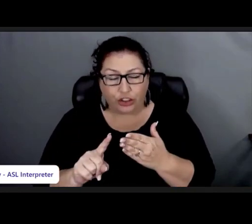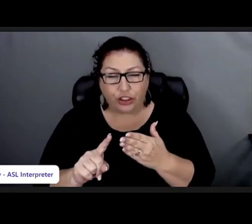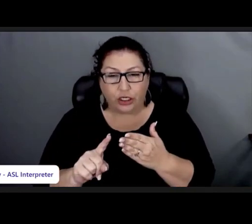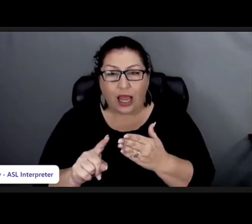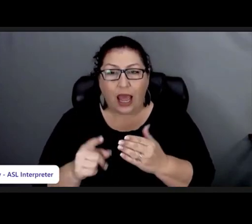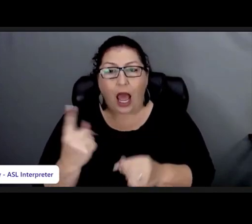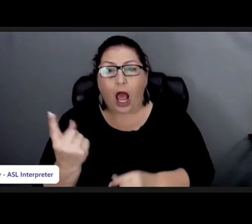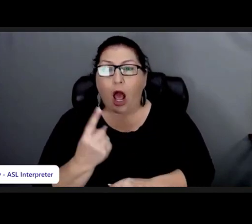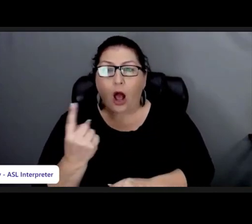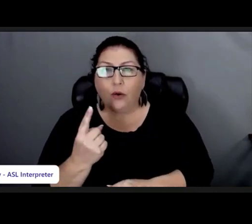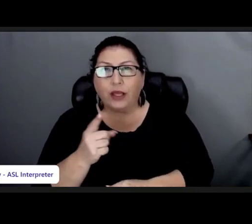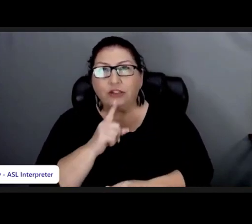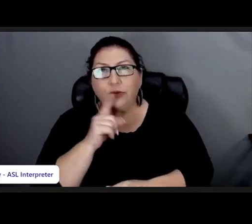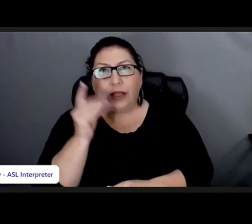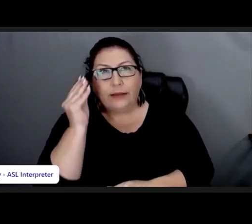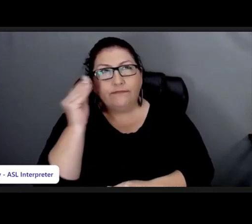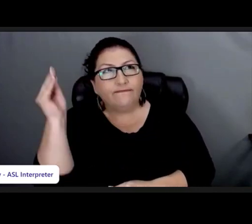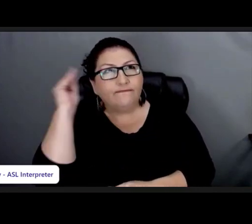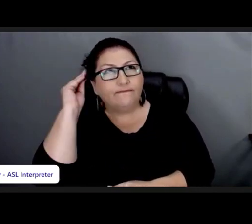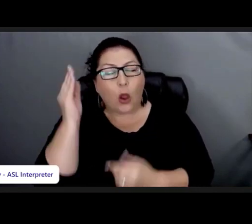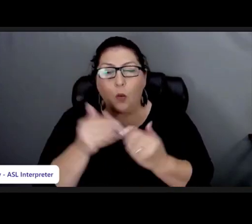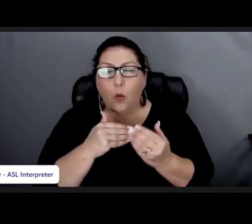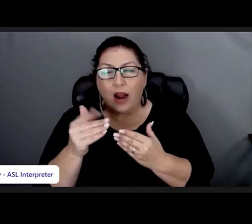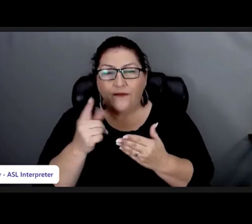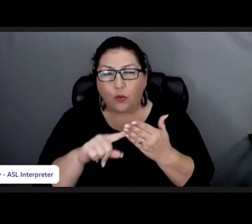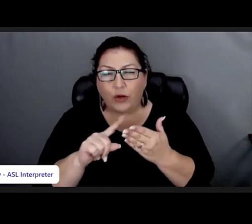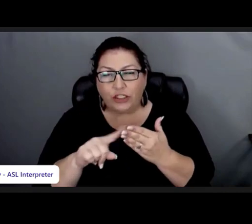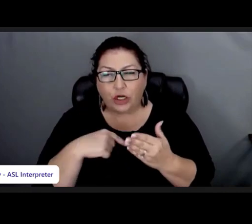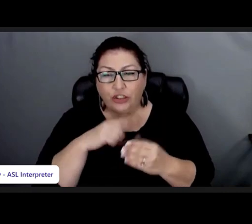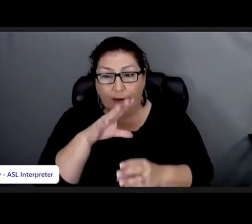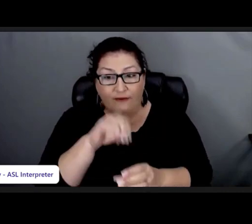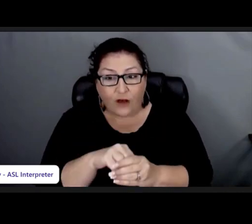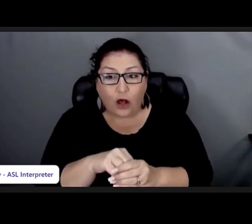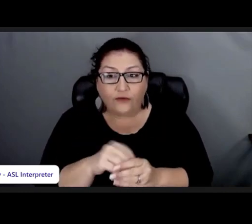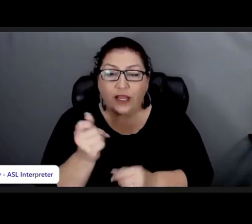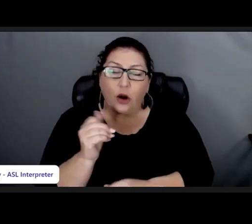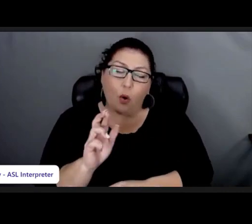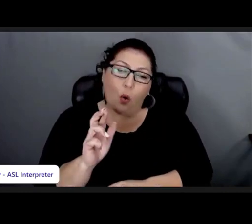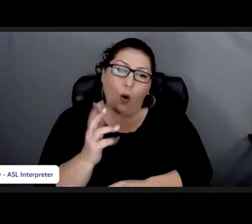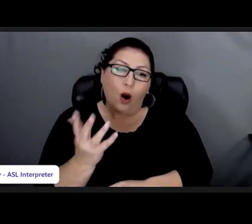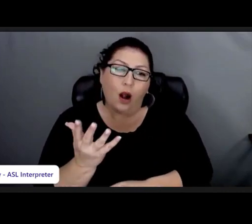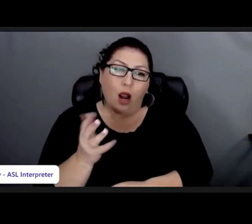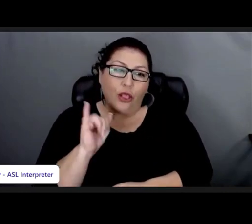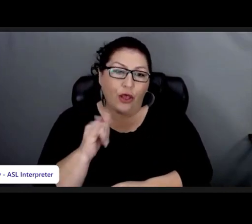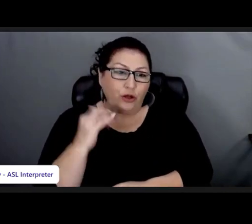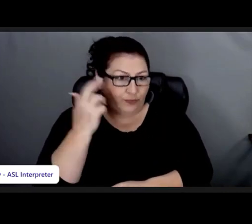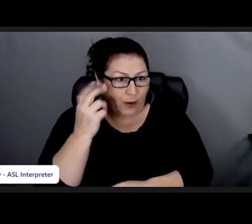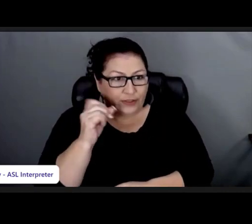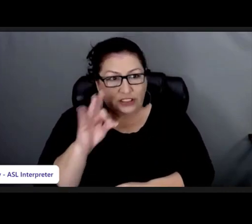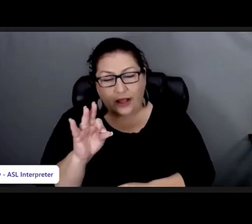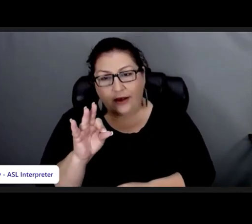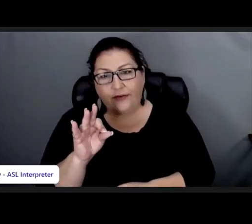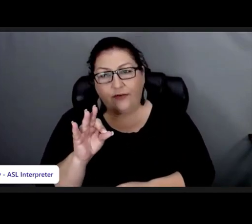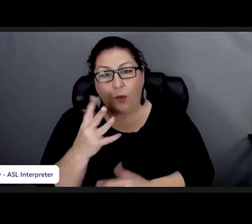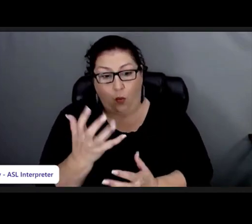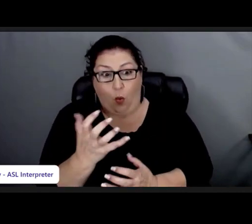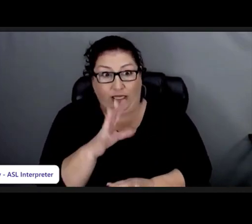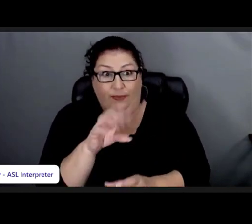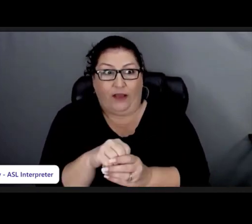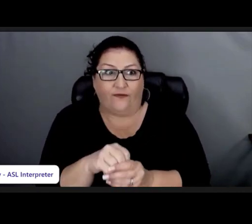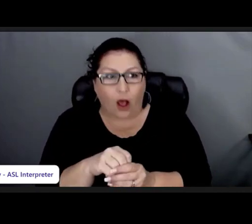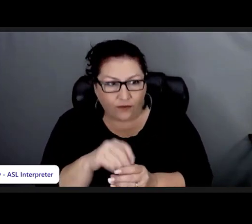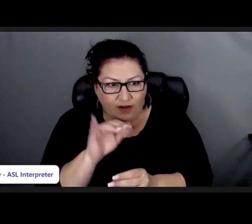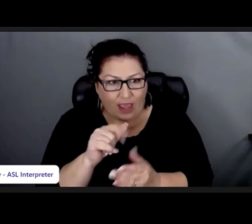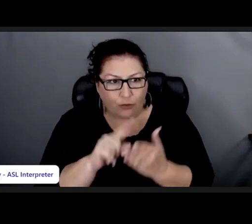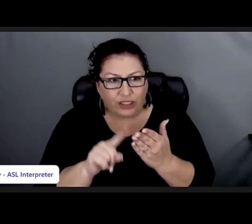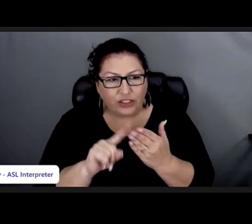always very mindful. I think whatever research I get involved in, or those purposes of wanting to be involved in research,